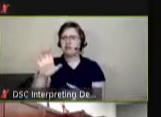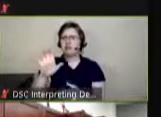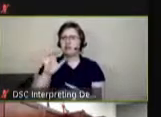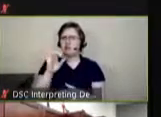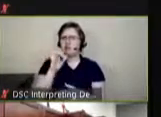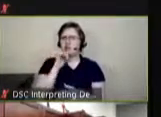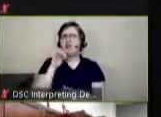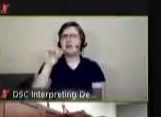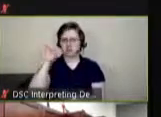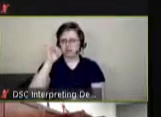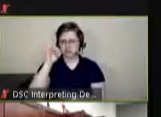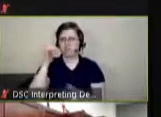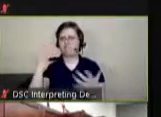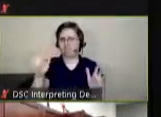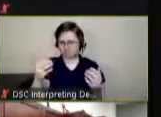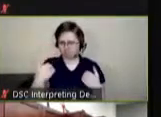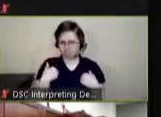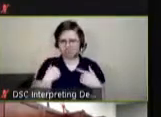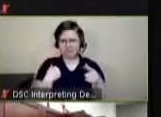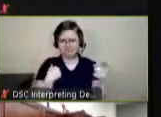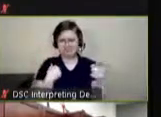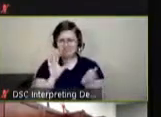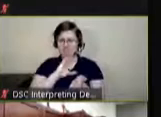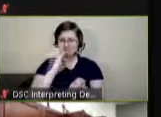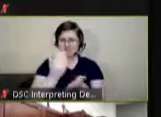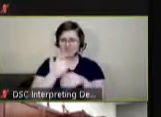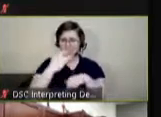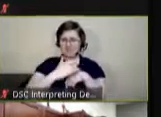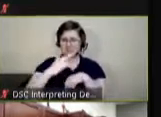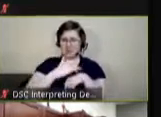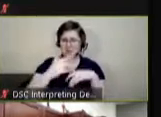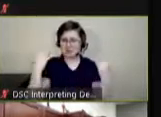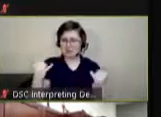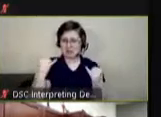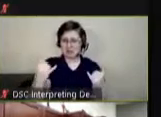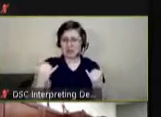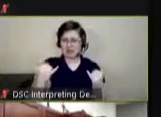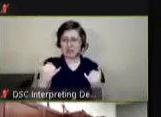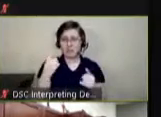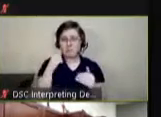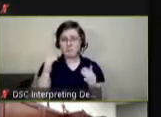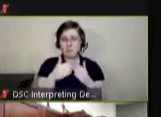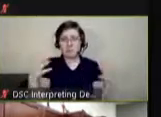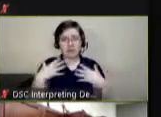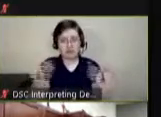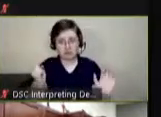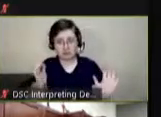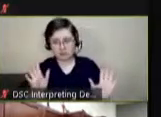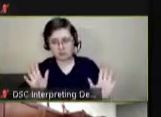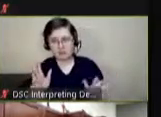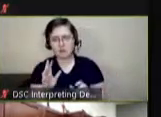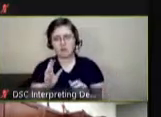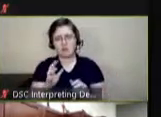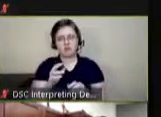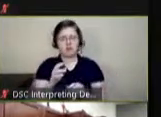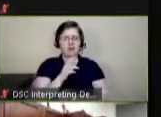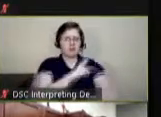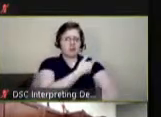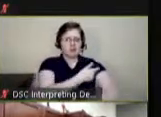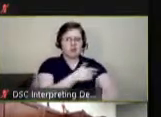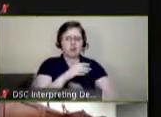we received yesterday. So this is our allotment of vaccine at this point in time for public health. We'll get into hospitals and